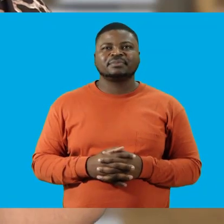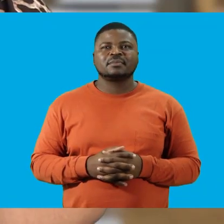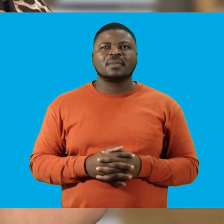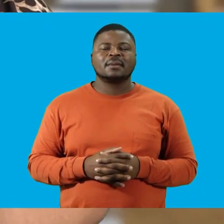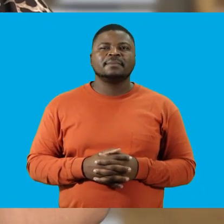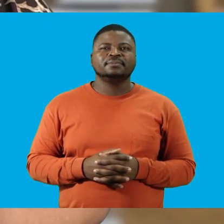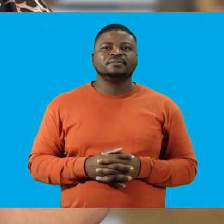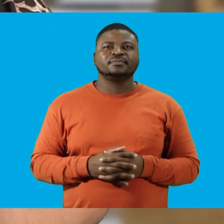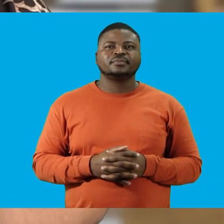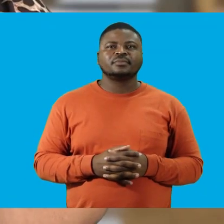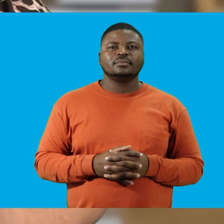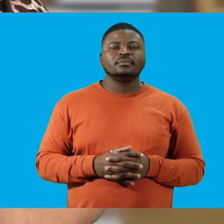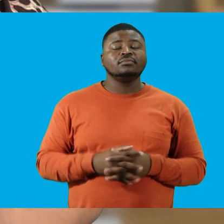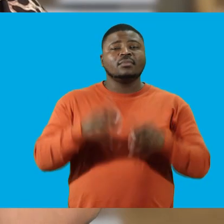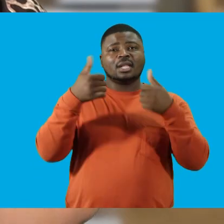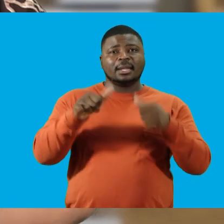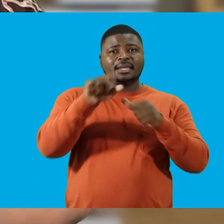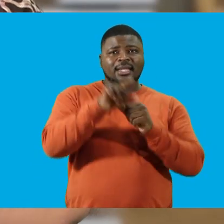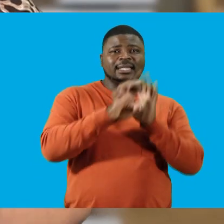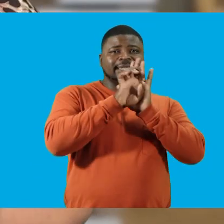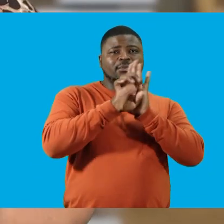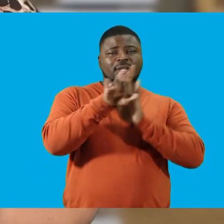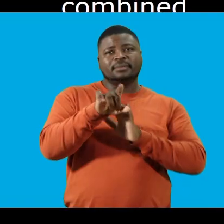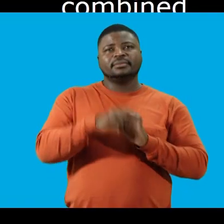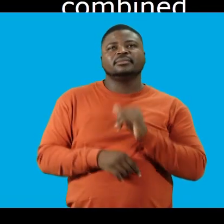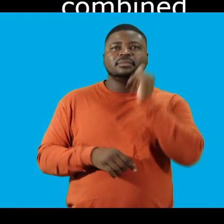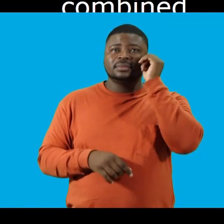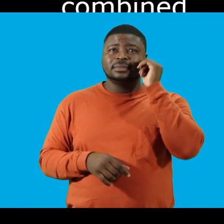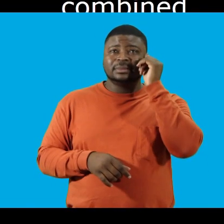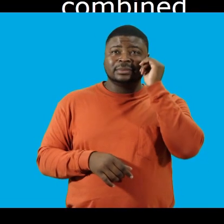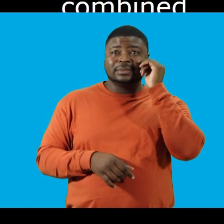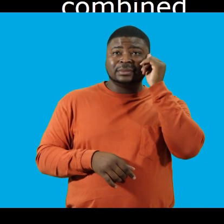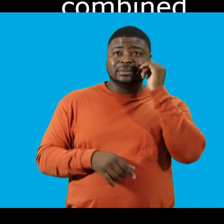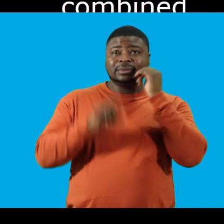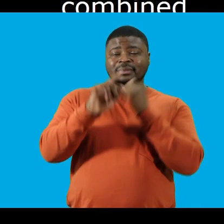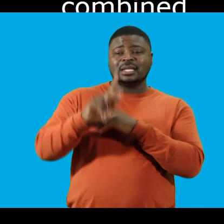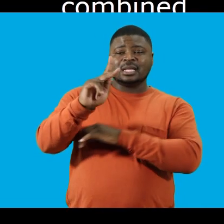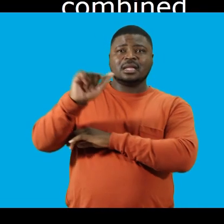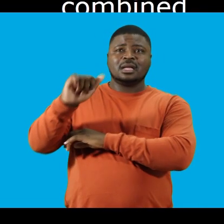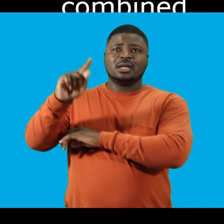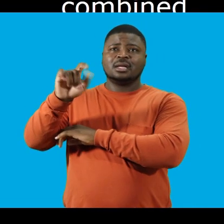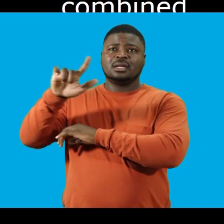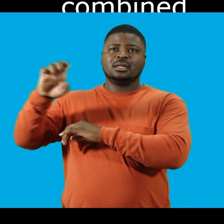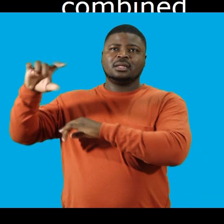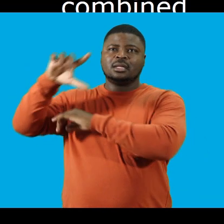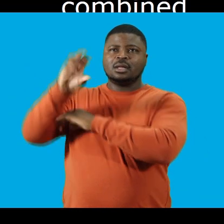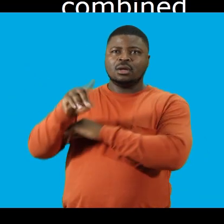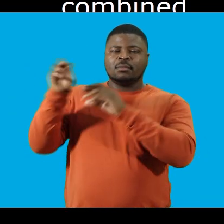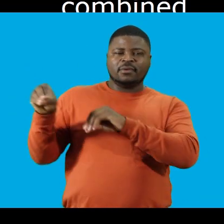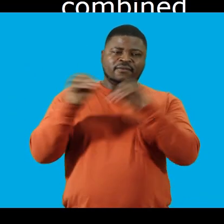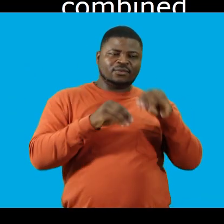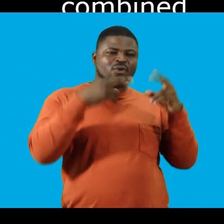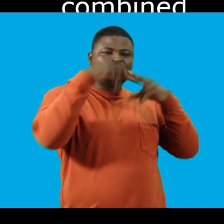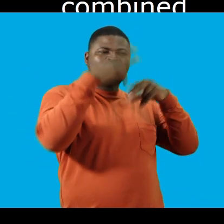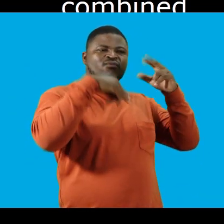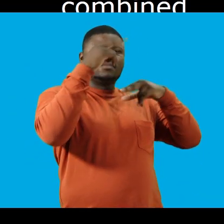And then, another example. Katlego moved into a rented flat. The 2 pie charts